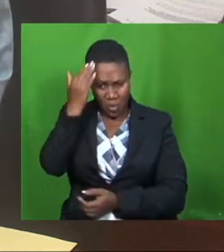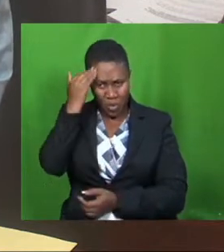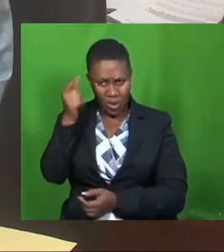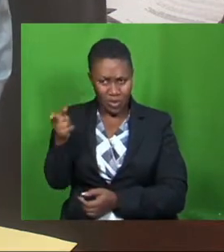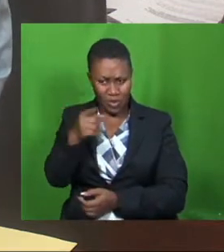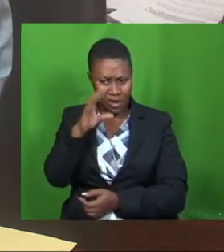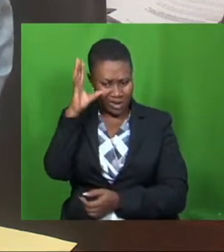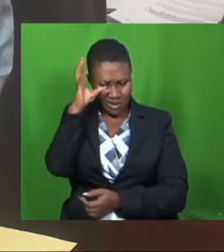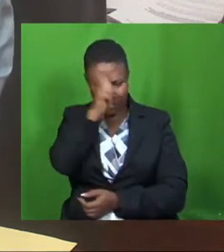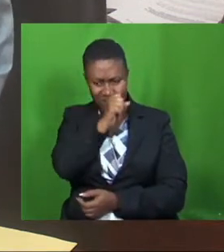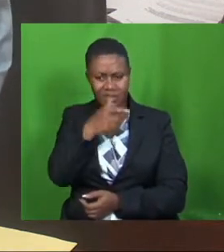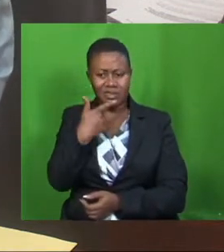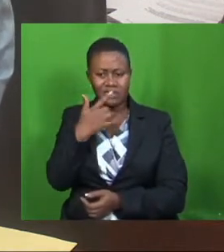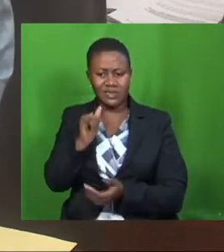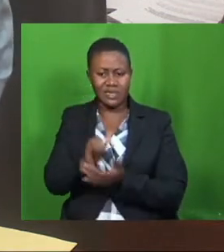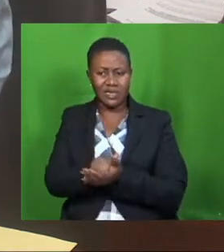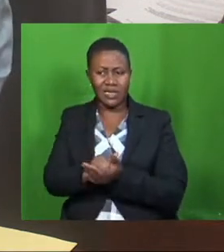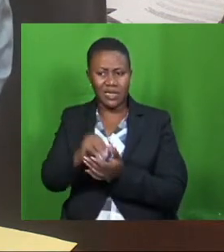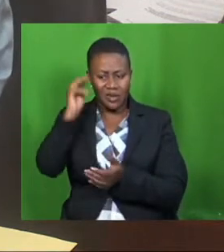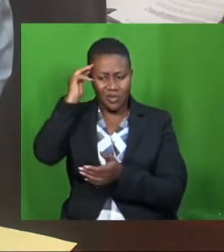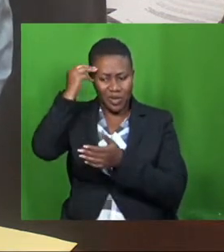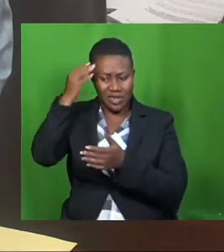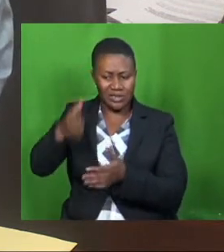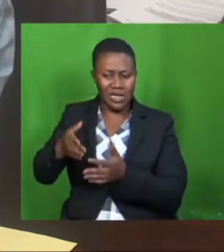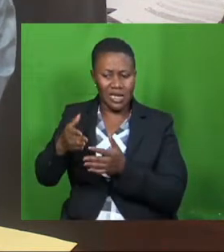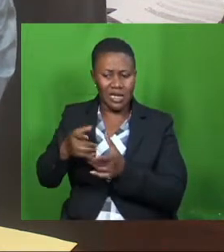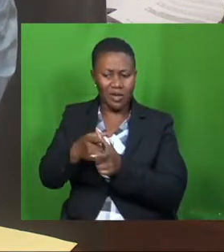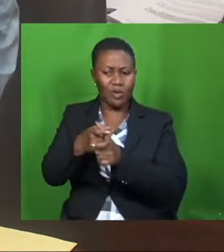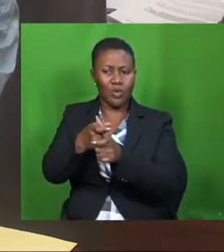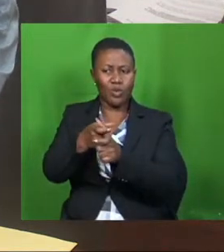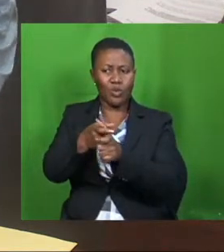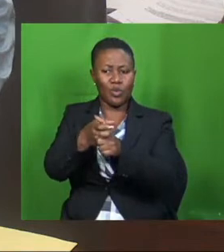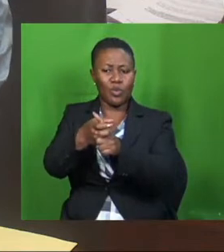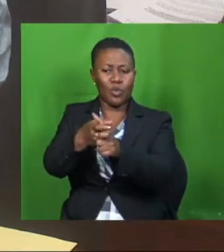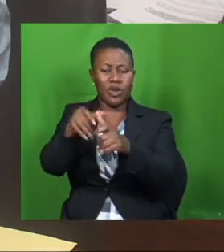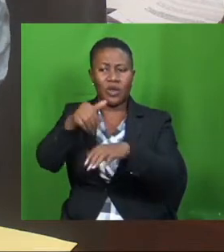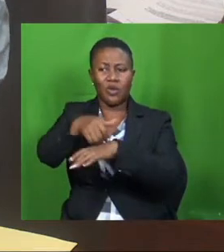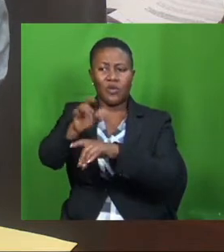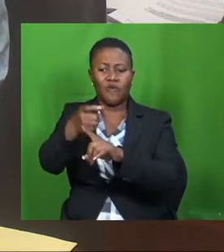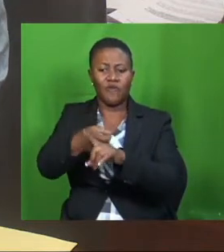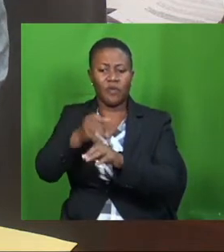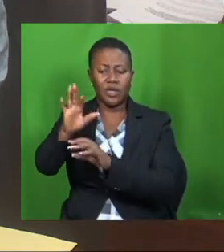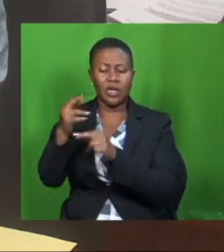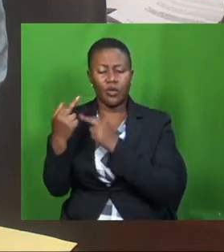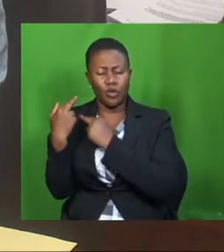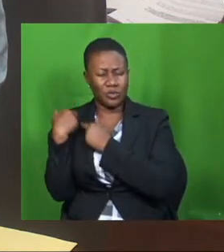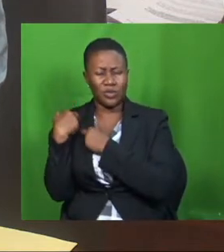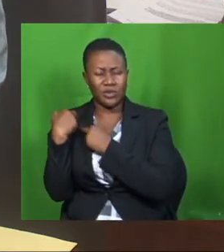is the business of Parliament. Mr. Speaker, just to state